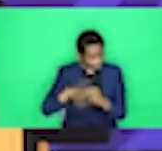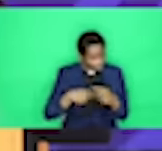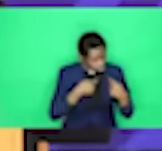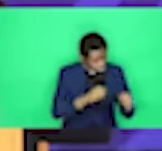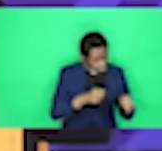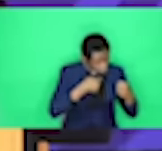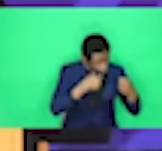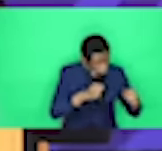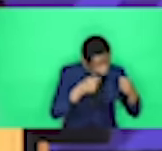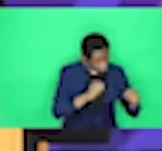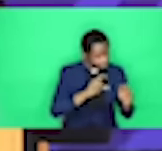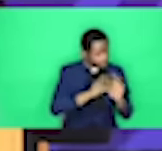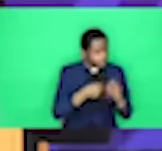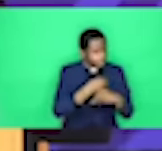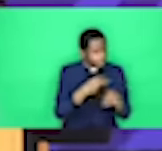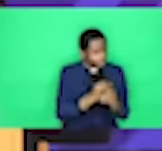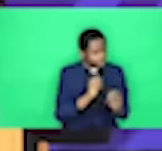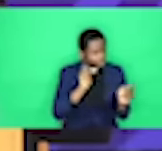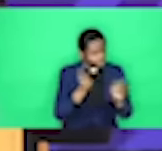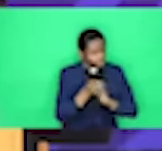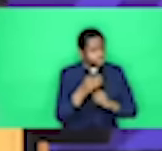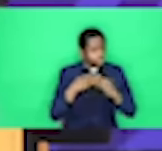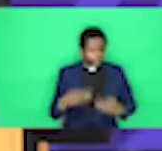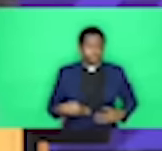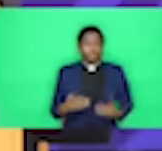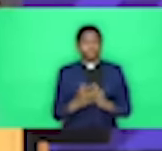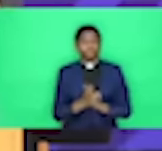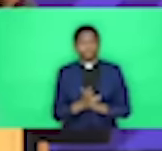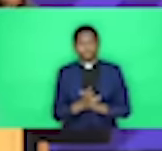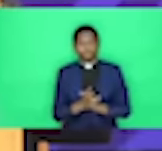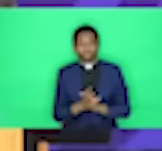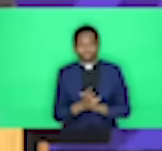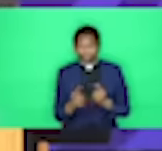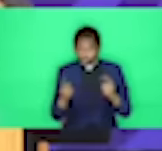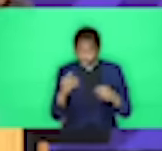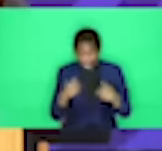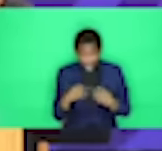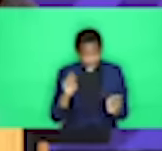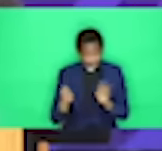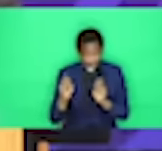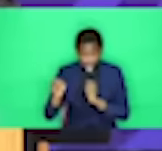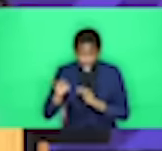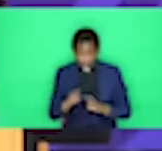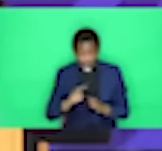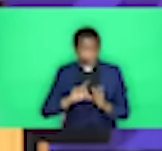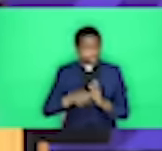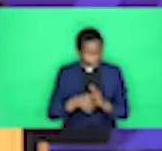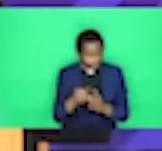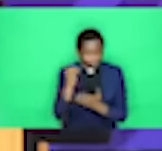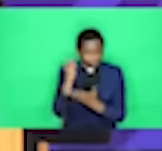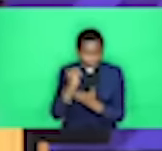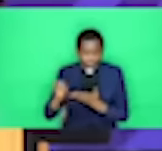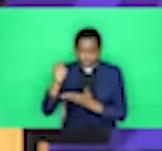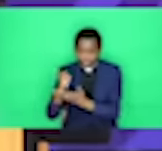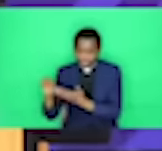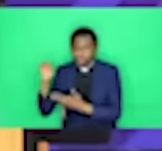yeah, yeah, yeah, Juma, now, yeah, said that bombarding, say Nipa, it is. Now, when there is behavioral change, our institutions will work. Now, we, and in